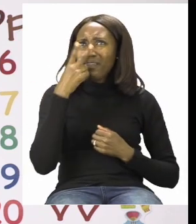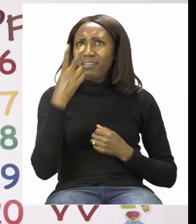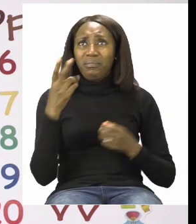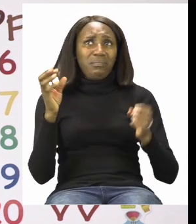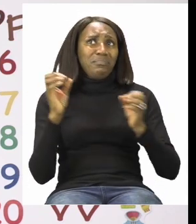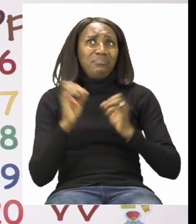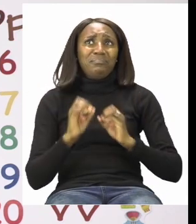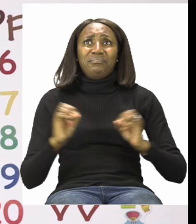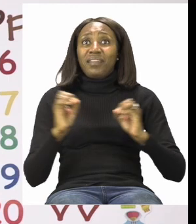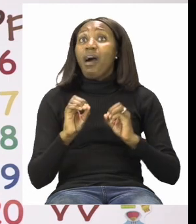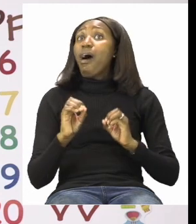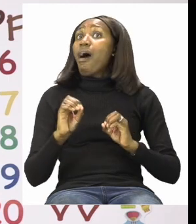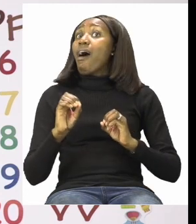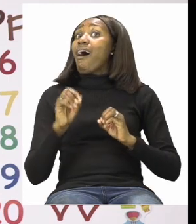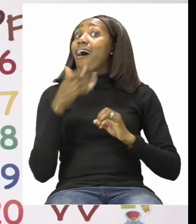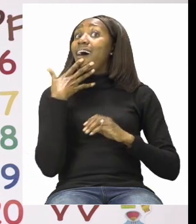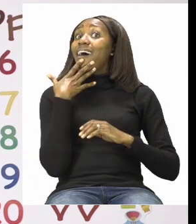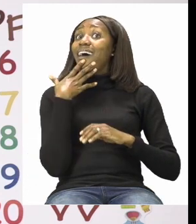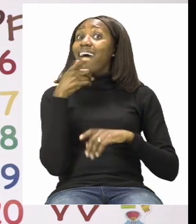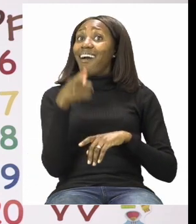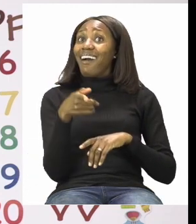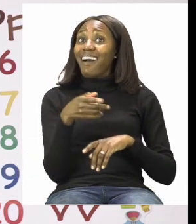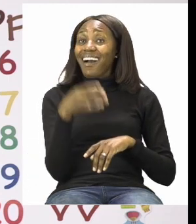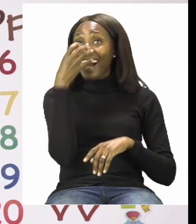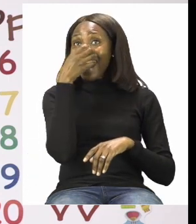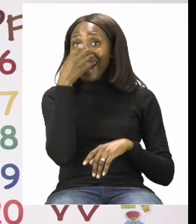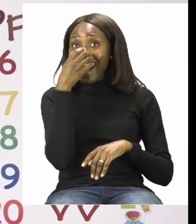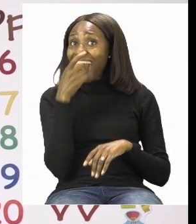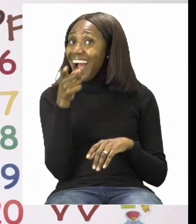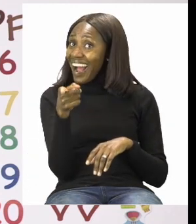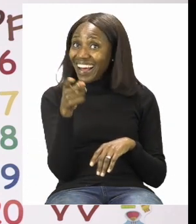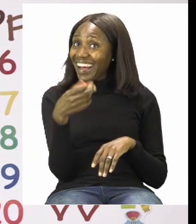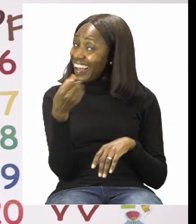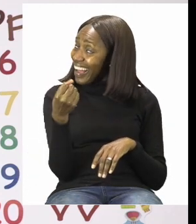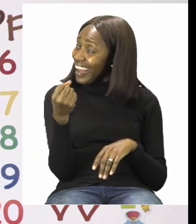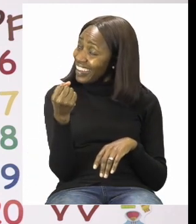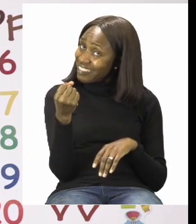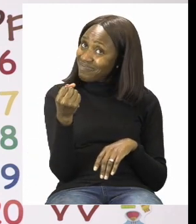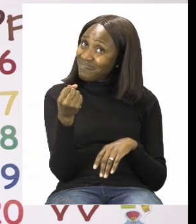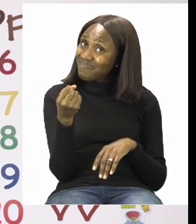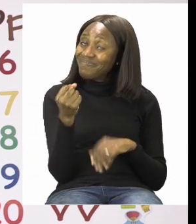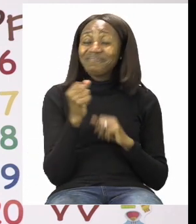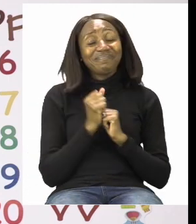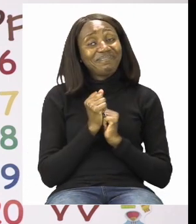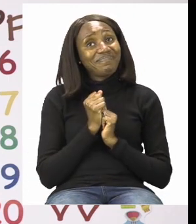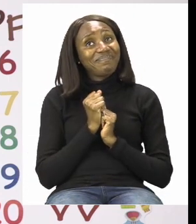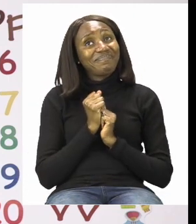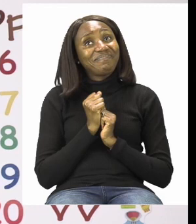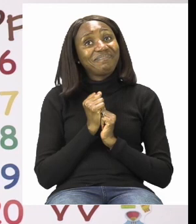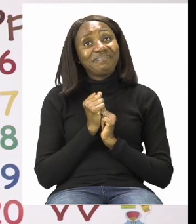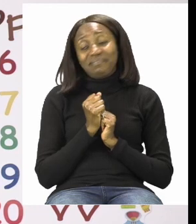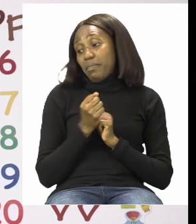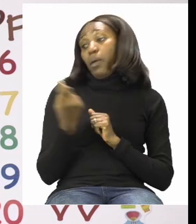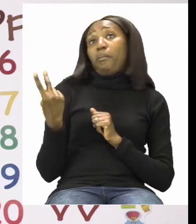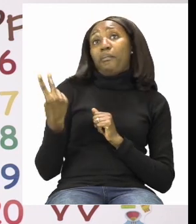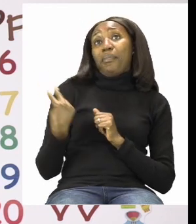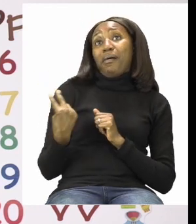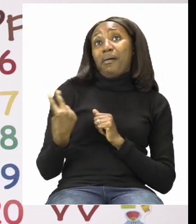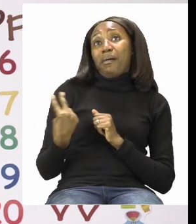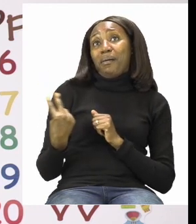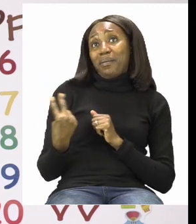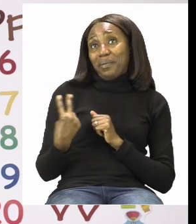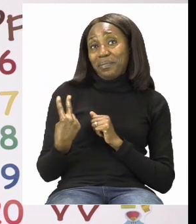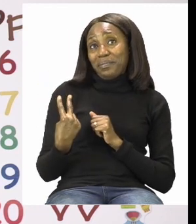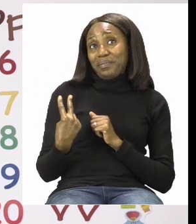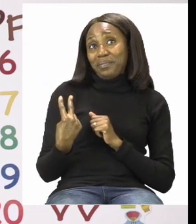day. Oh, there you are, Zoshi. So, from Zoshi and